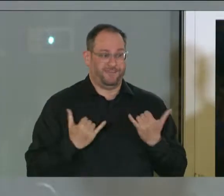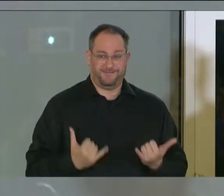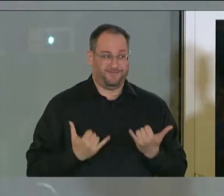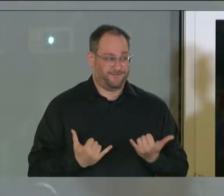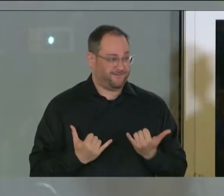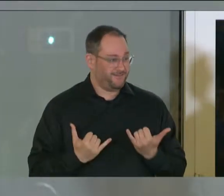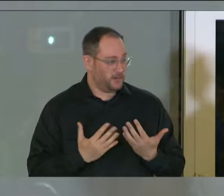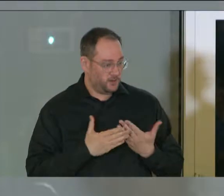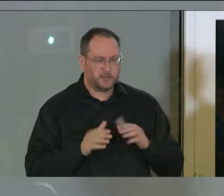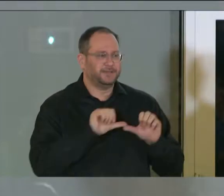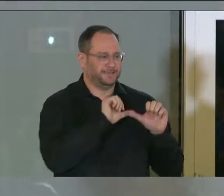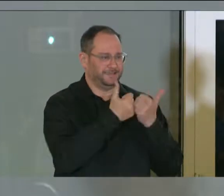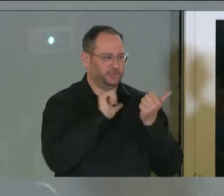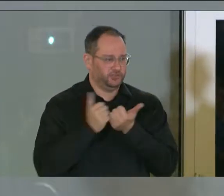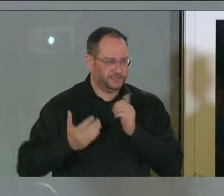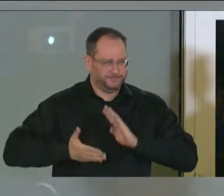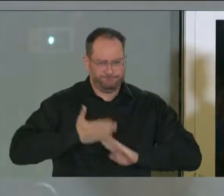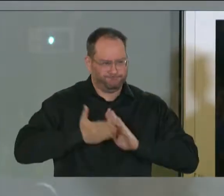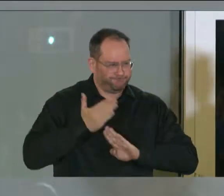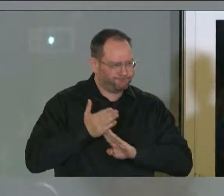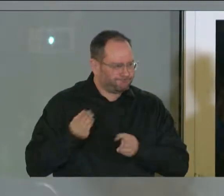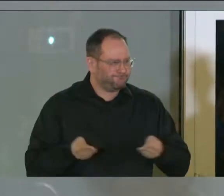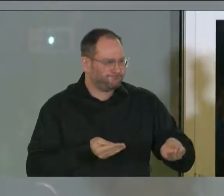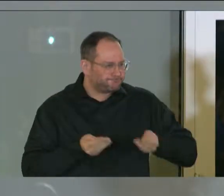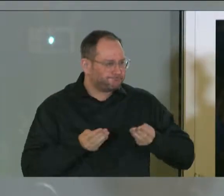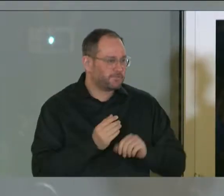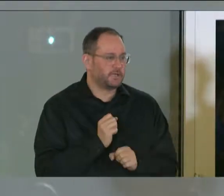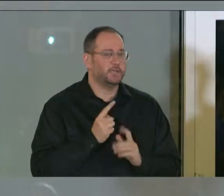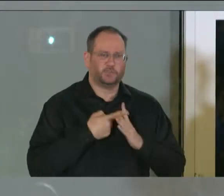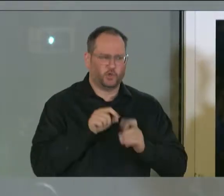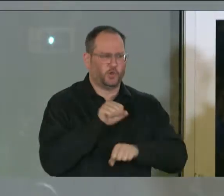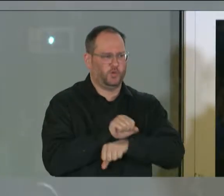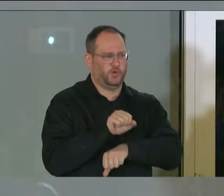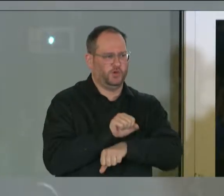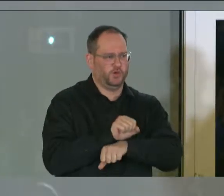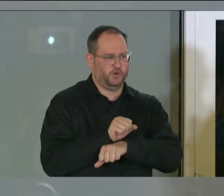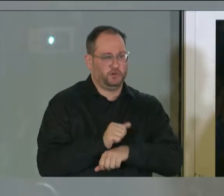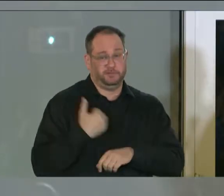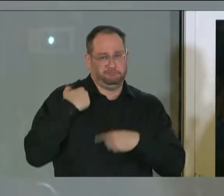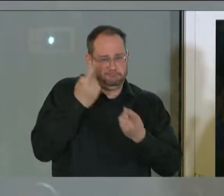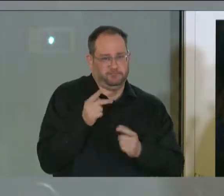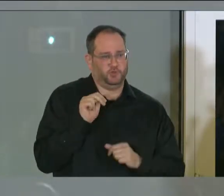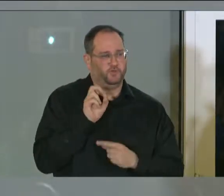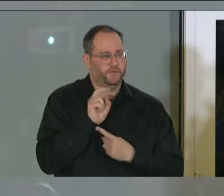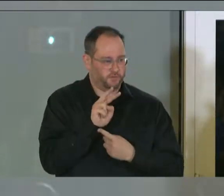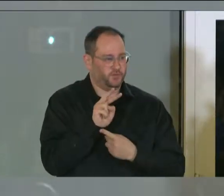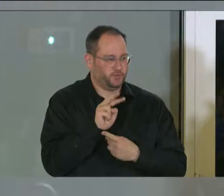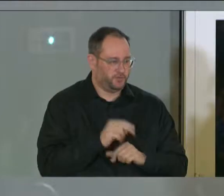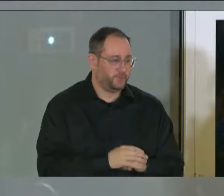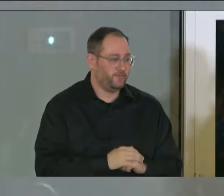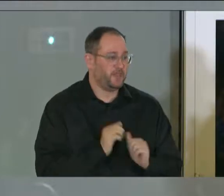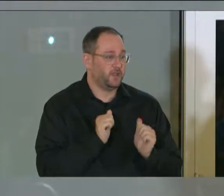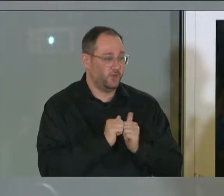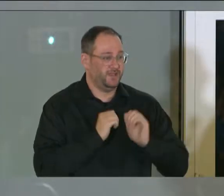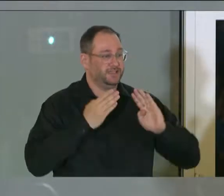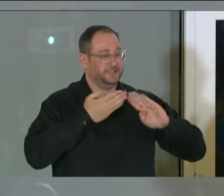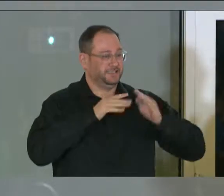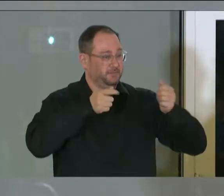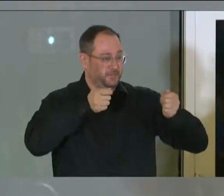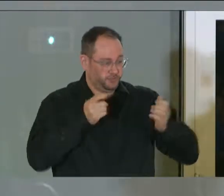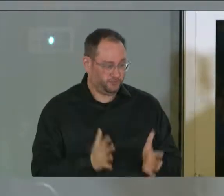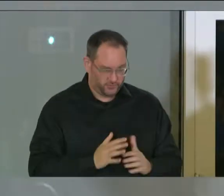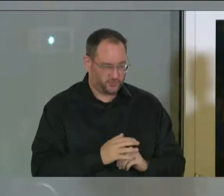ideas since November and working with the budget team and the city administrator to present a set of recommendations to